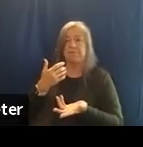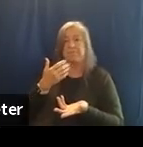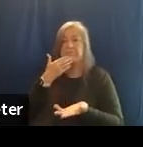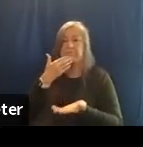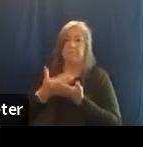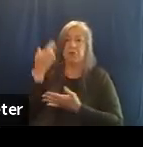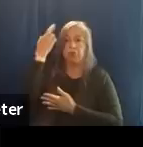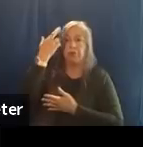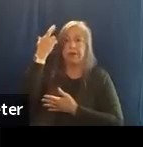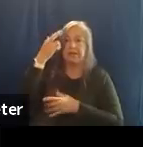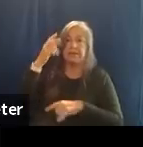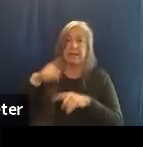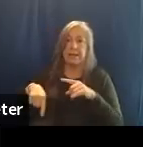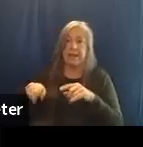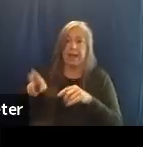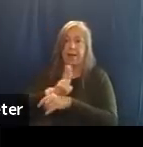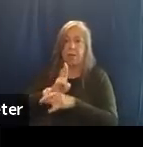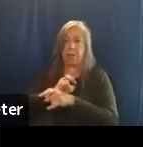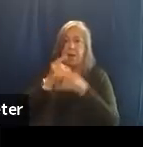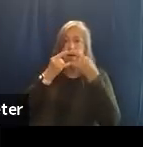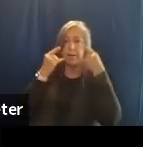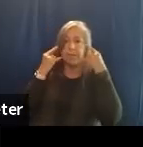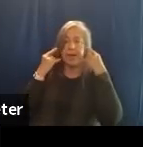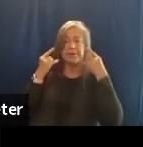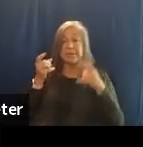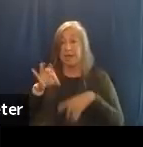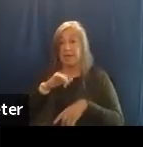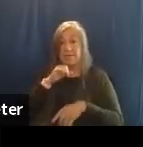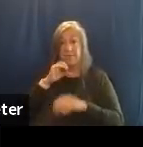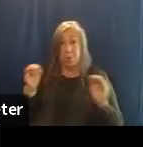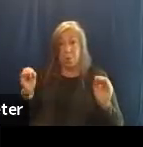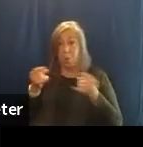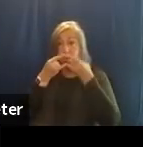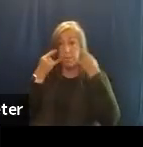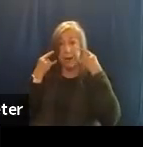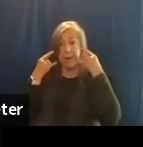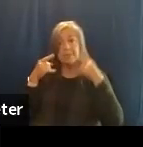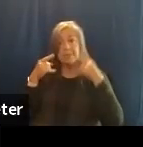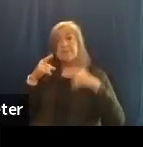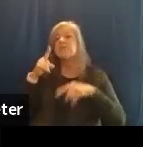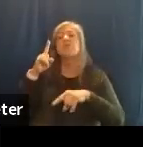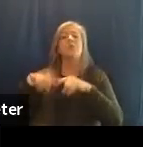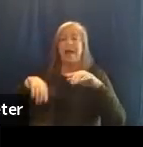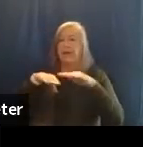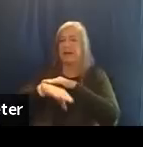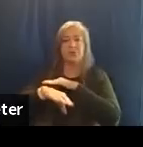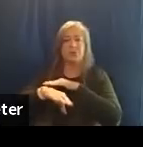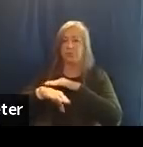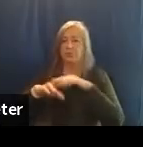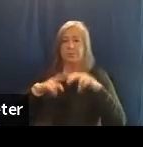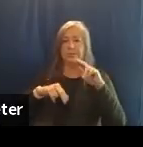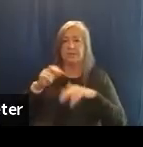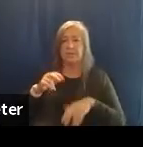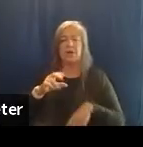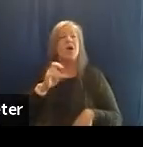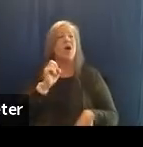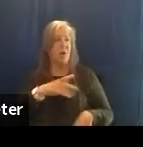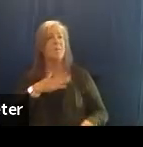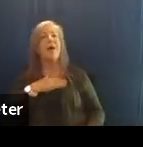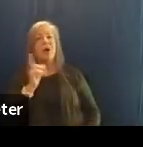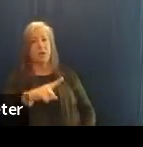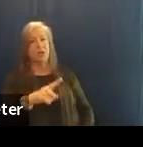Long answer, Mark. Becky, I've heard the question. I have asthma and I can't wear a mask.